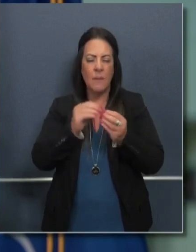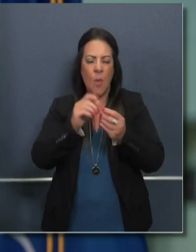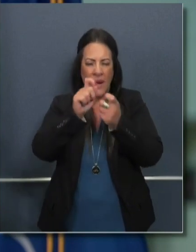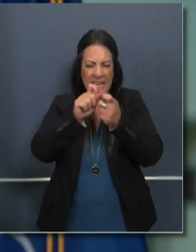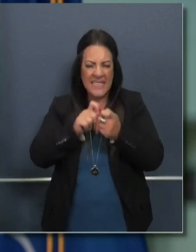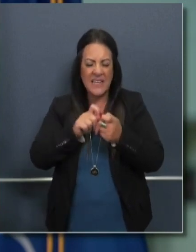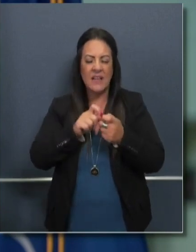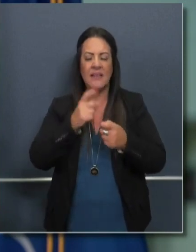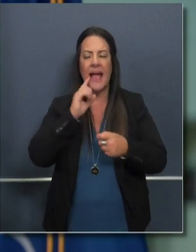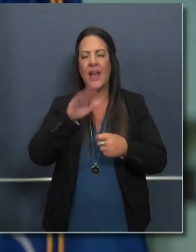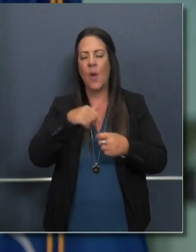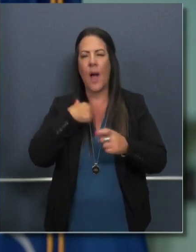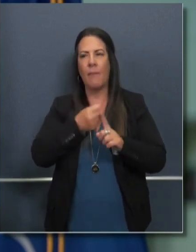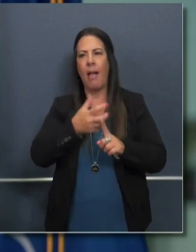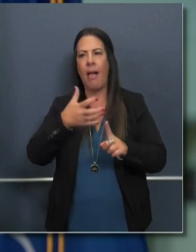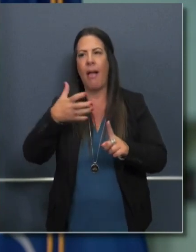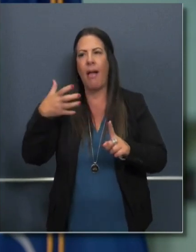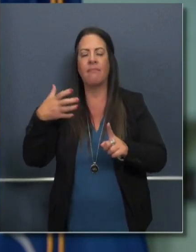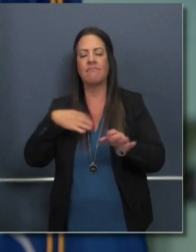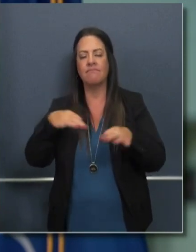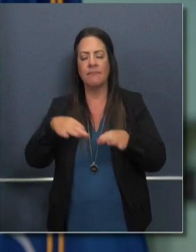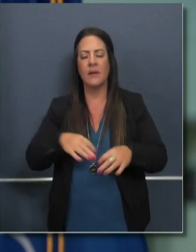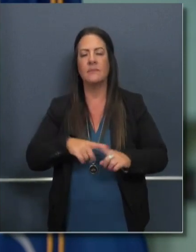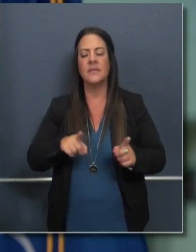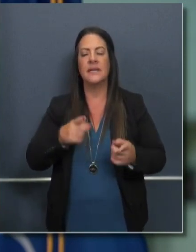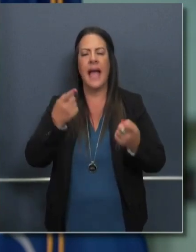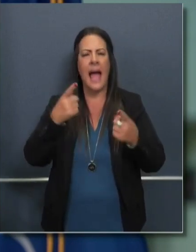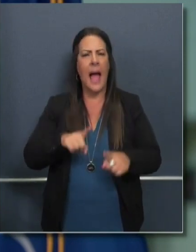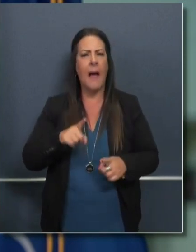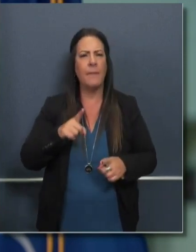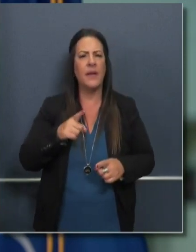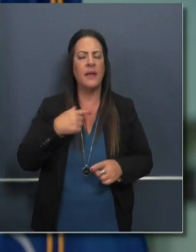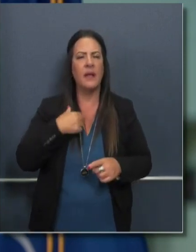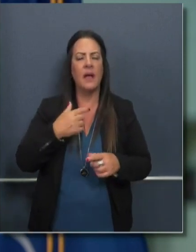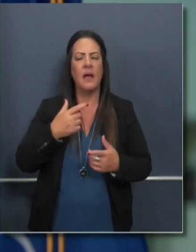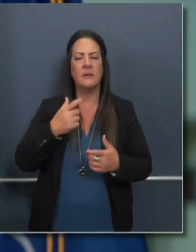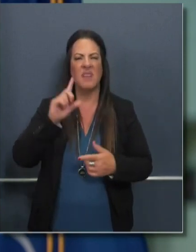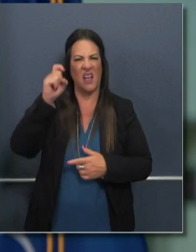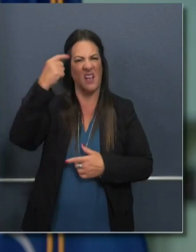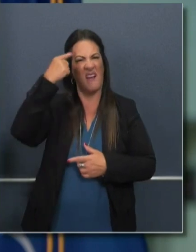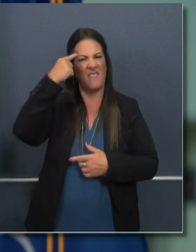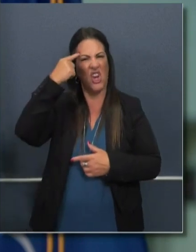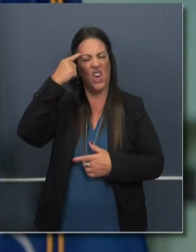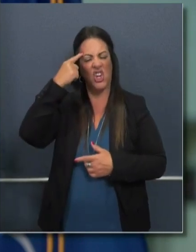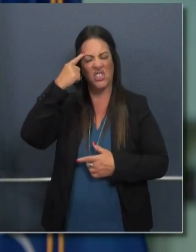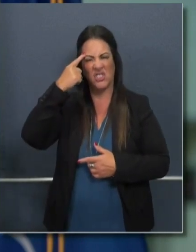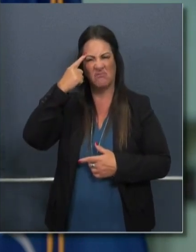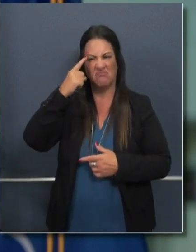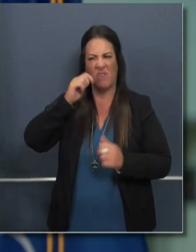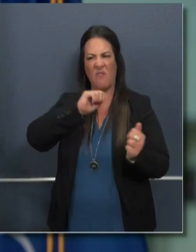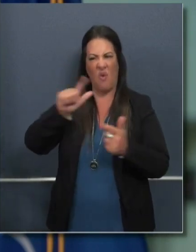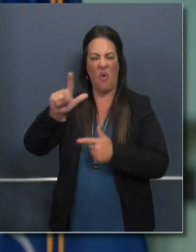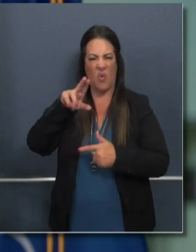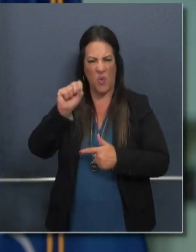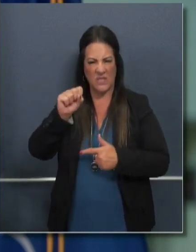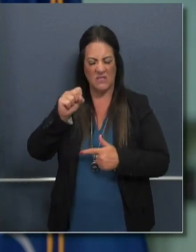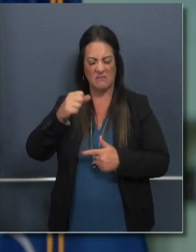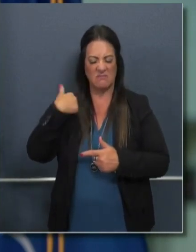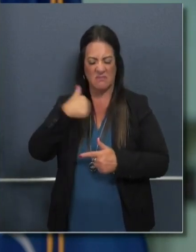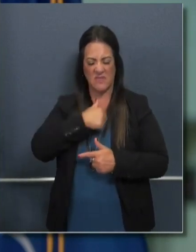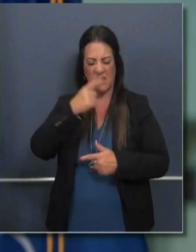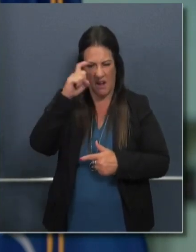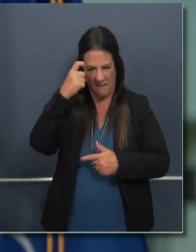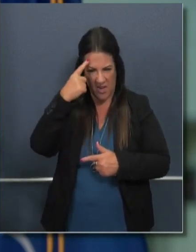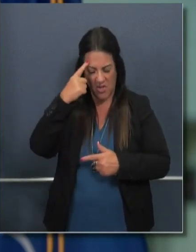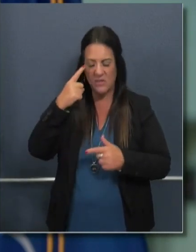your simple question. We had a call, a governor's only call with the vice president just a few days ago,